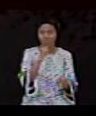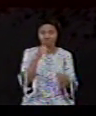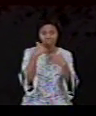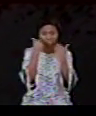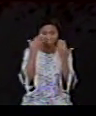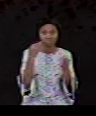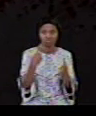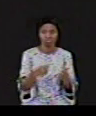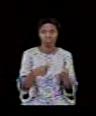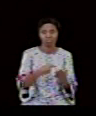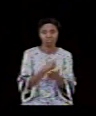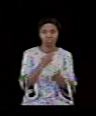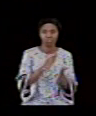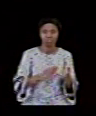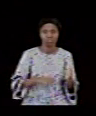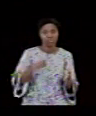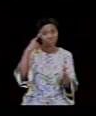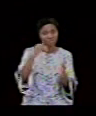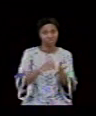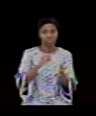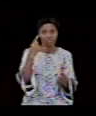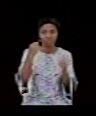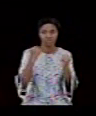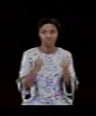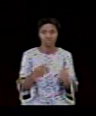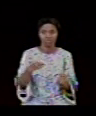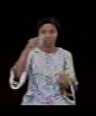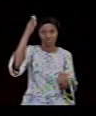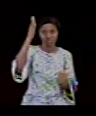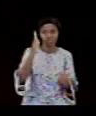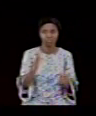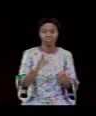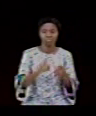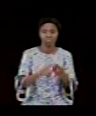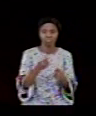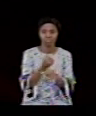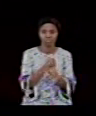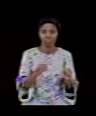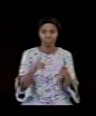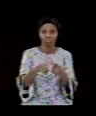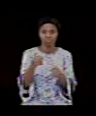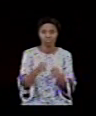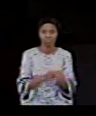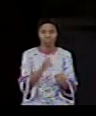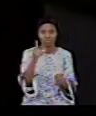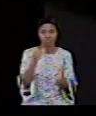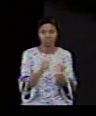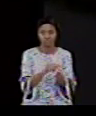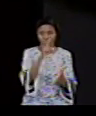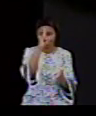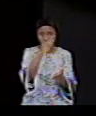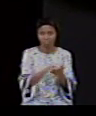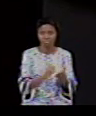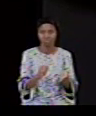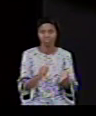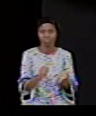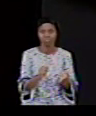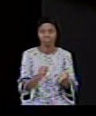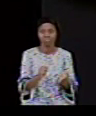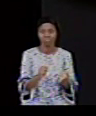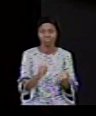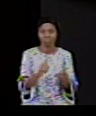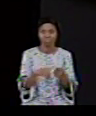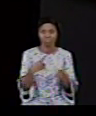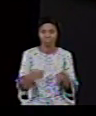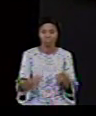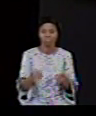the gospel of Christ for it is the power of God unto salvation to everyone that Believers